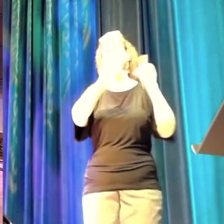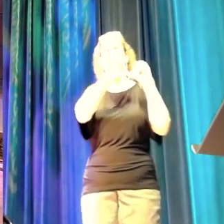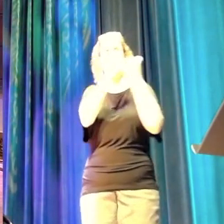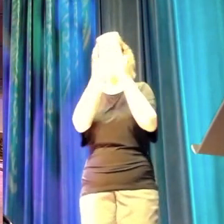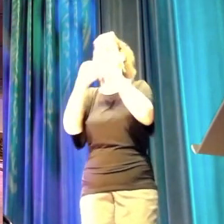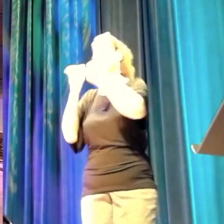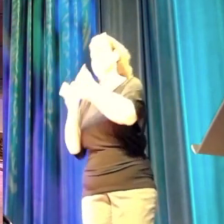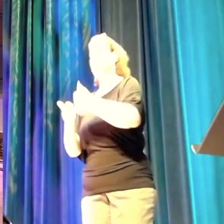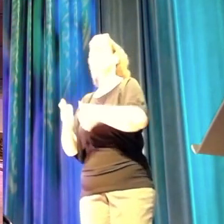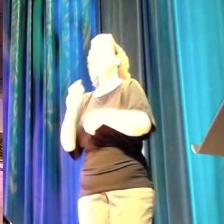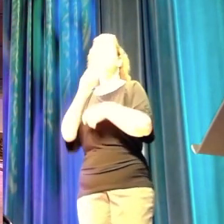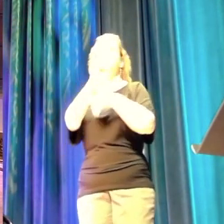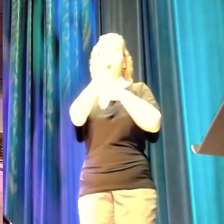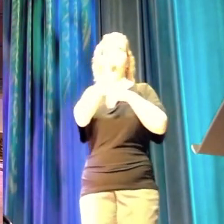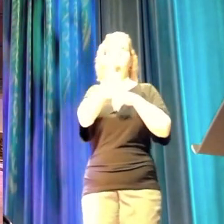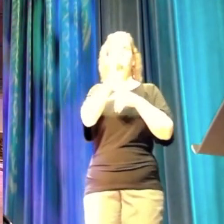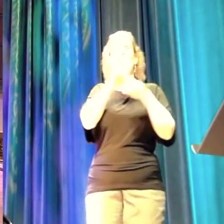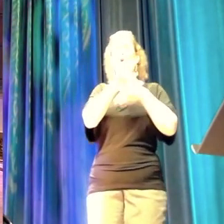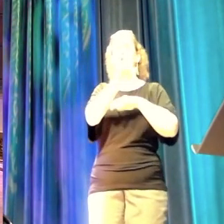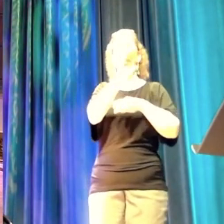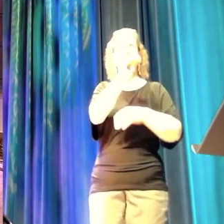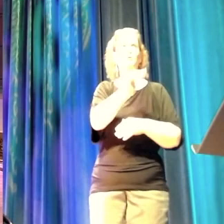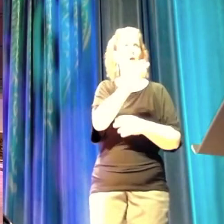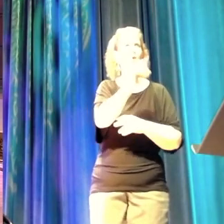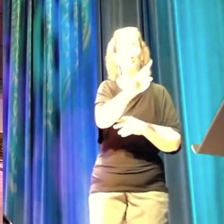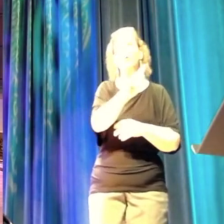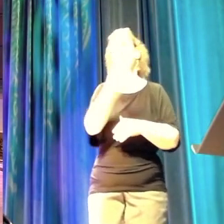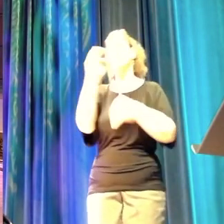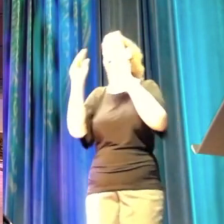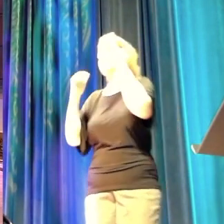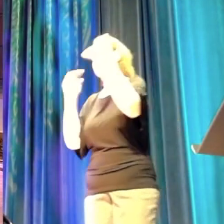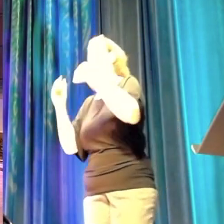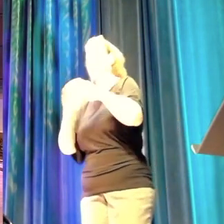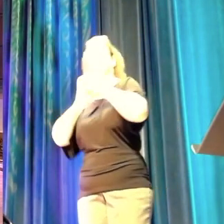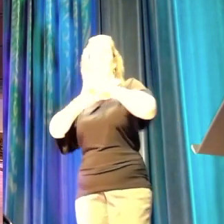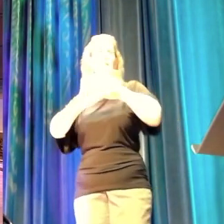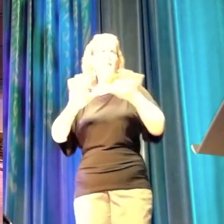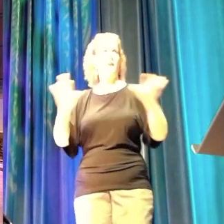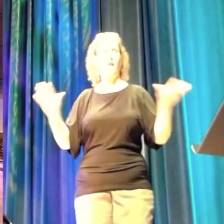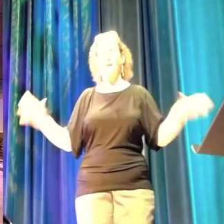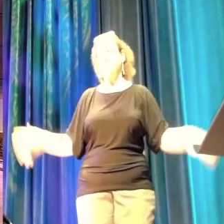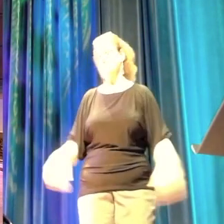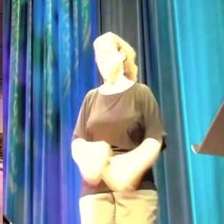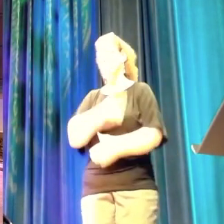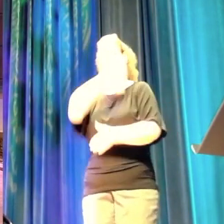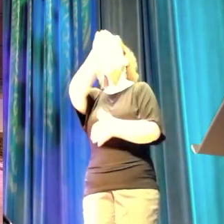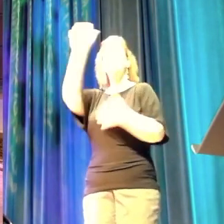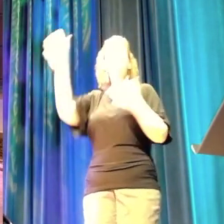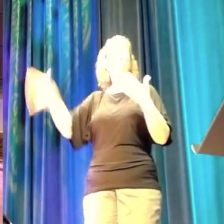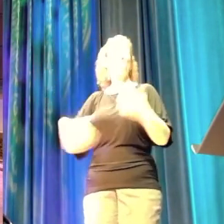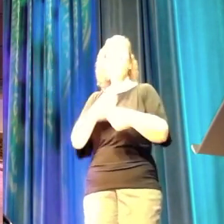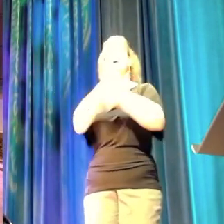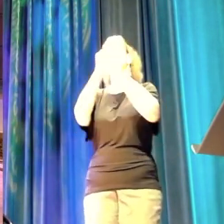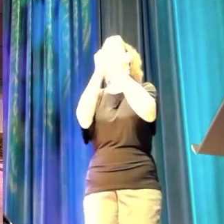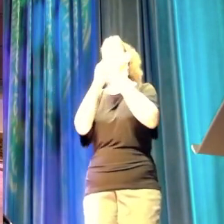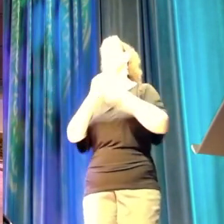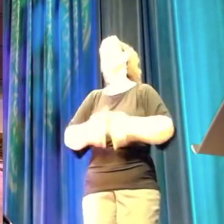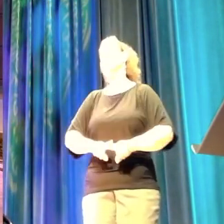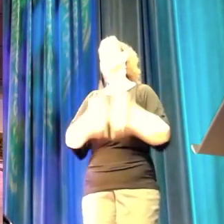early childhood and with some of the adults. And all of this has made a difference in our